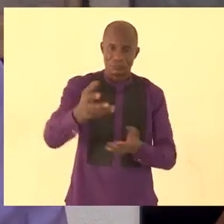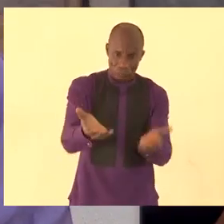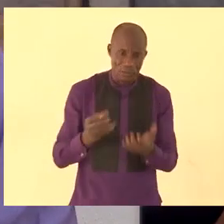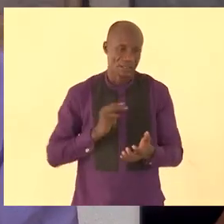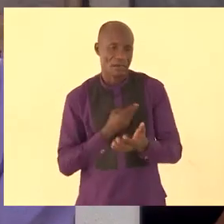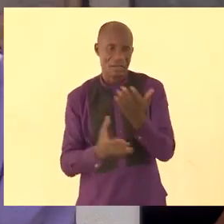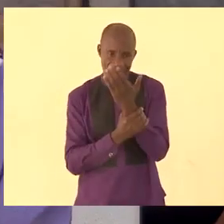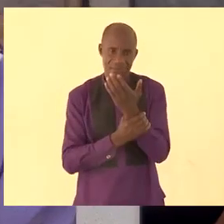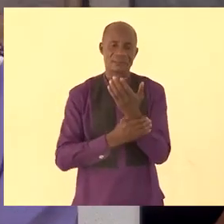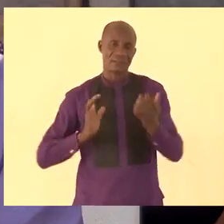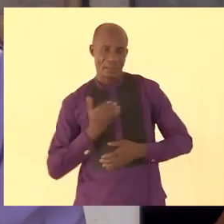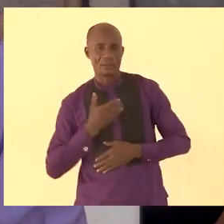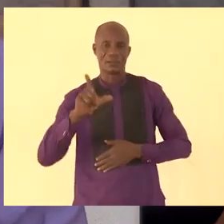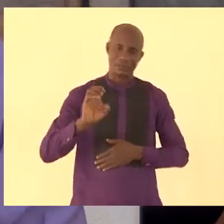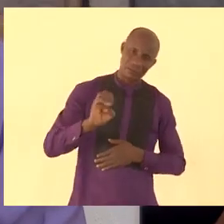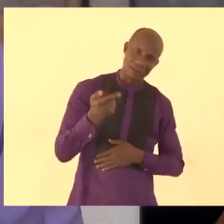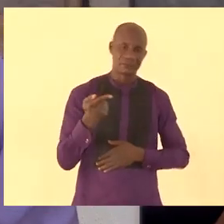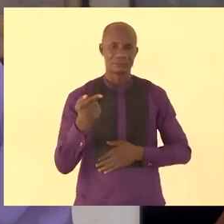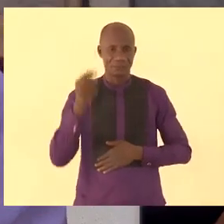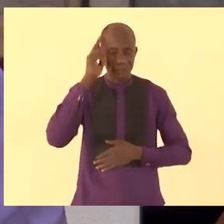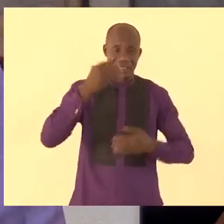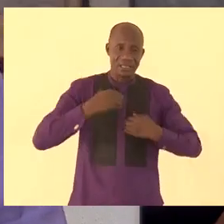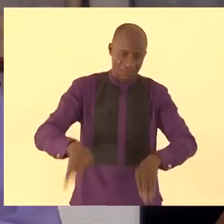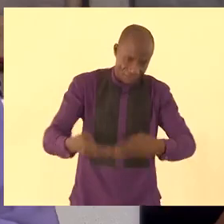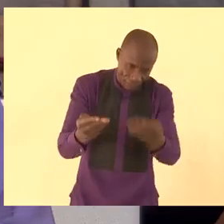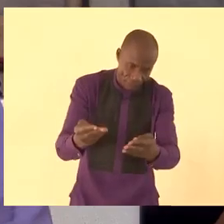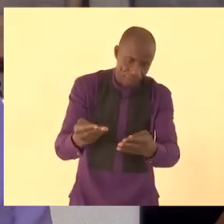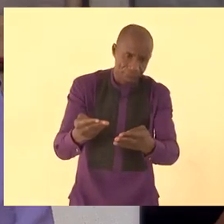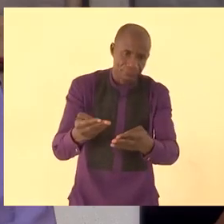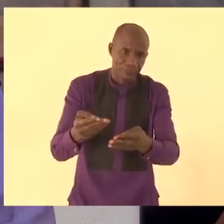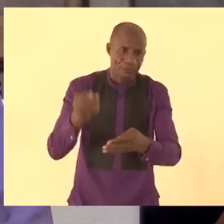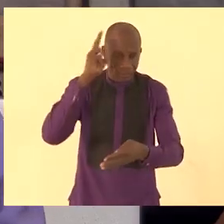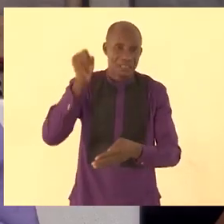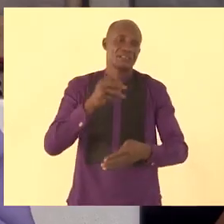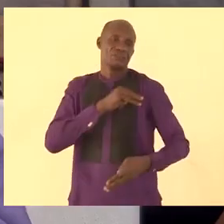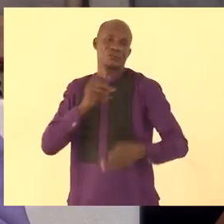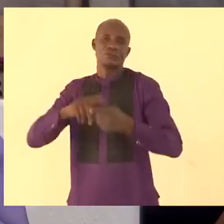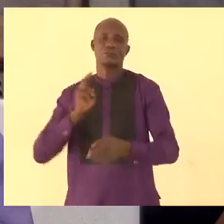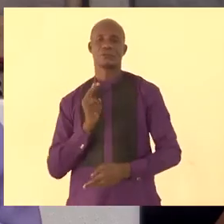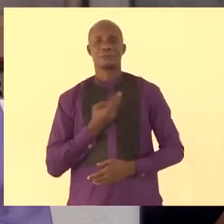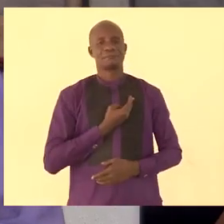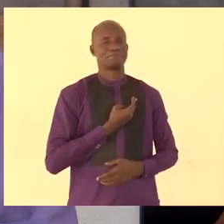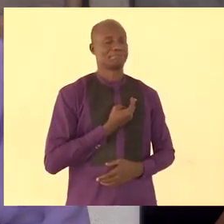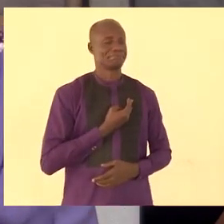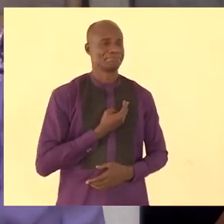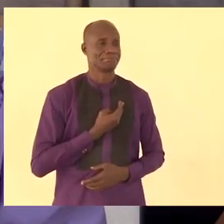hands. He needs our legs. He has handed over his mission to us.